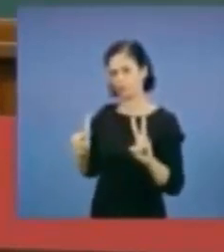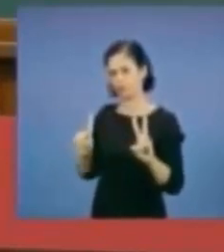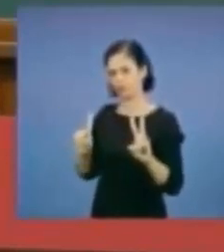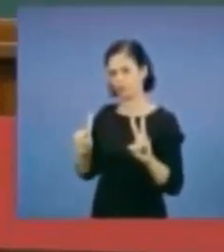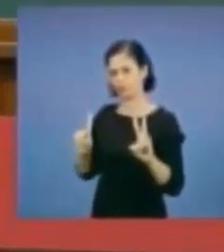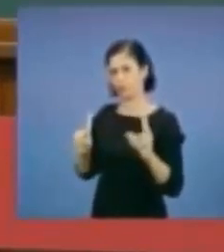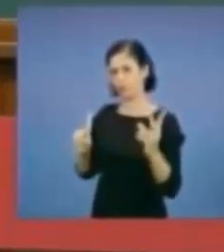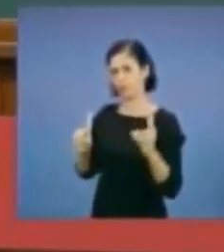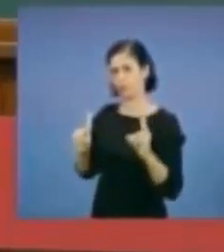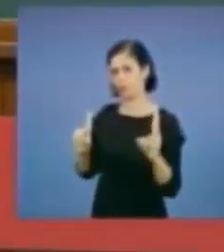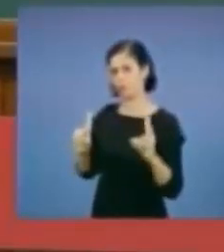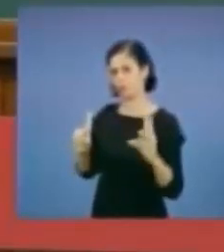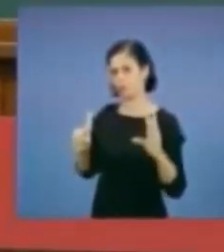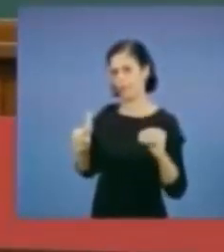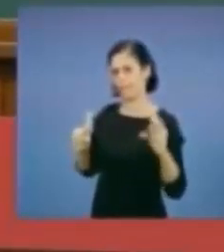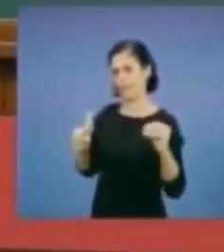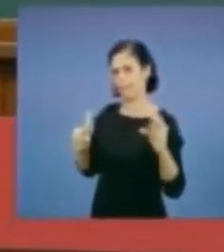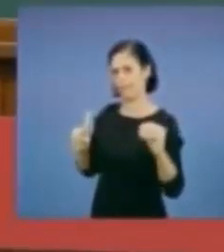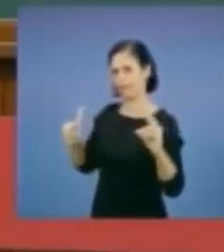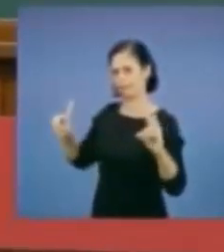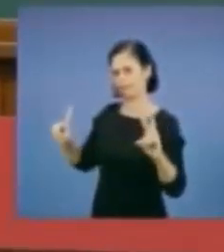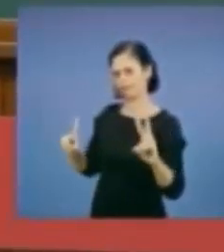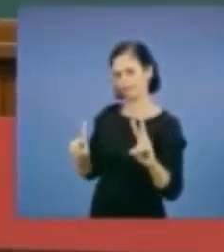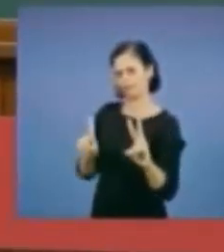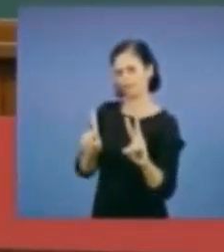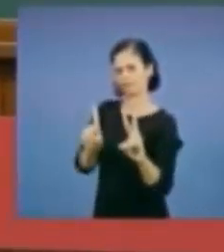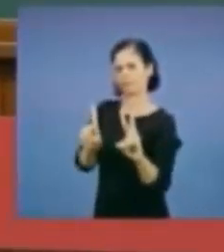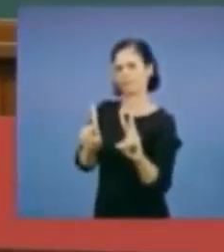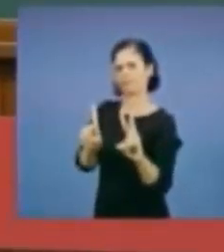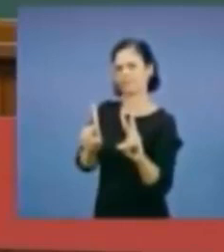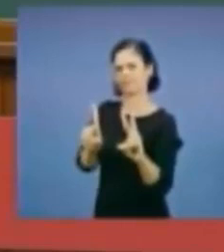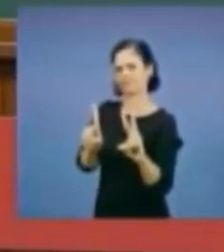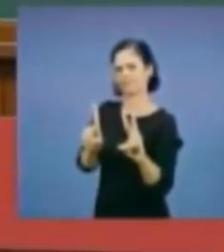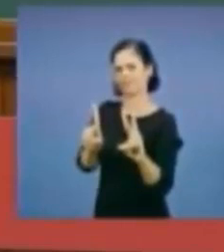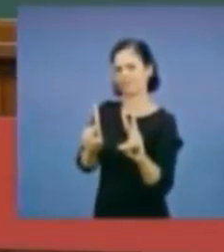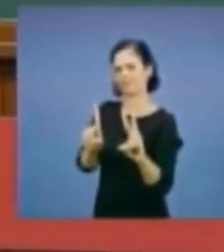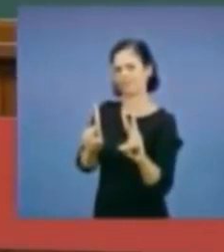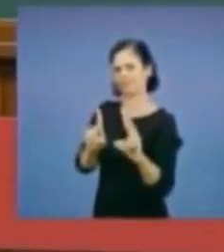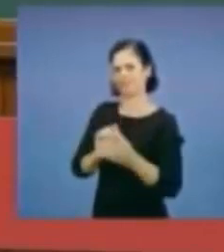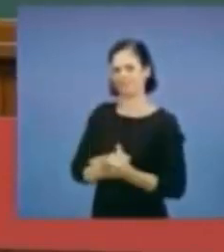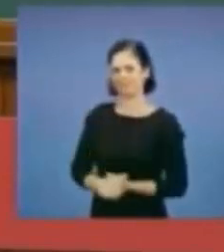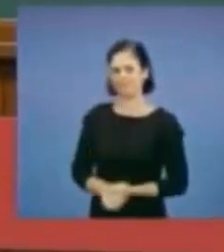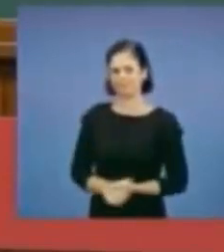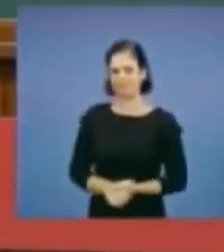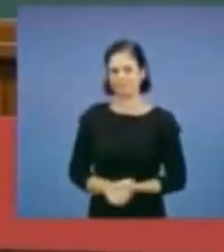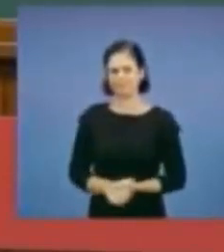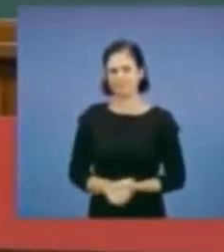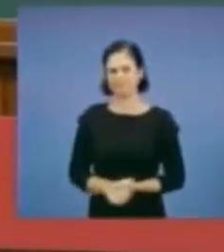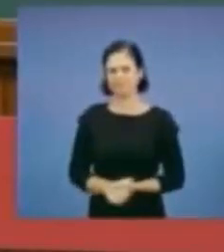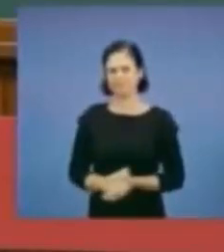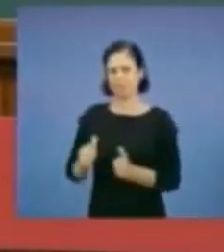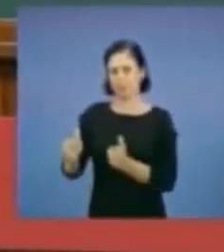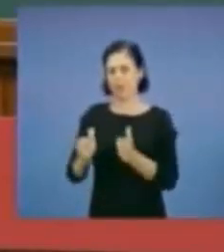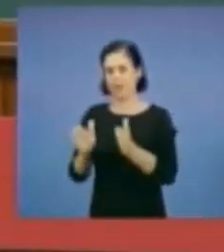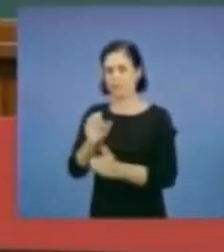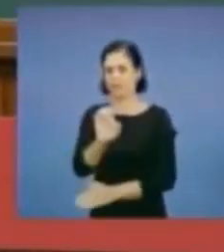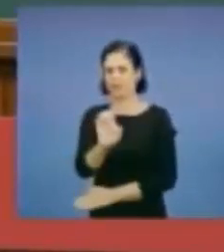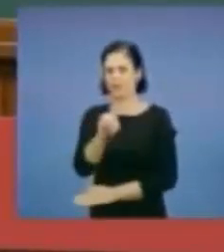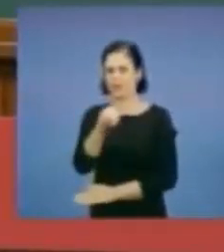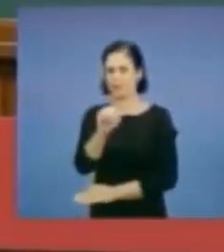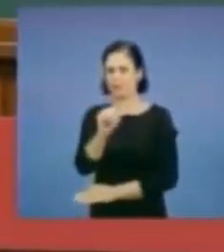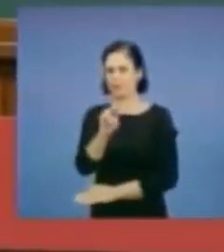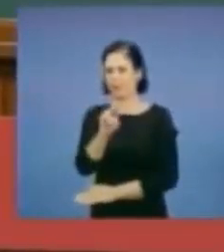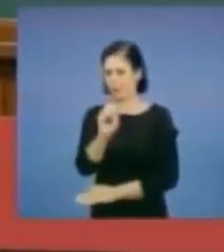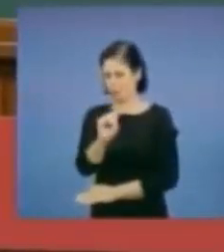that Jesus himself drew near and went with them. So here he speaks of the way